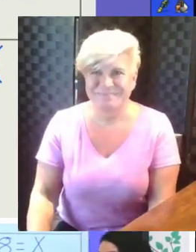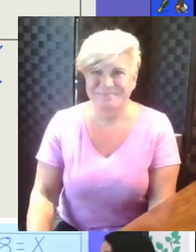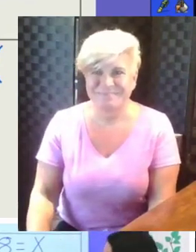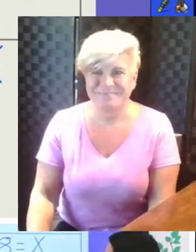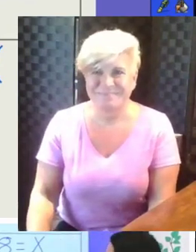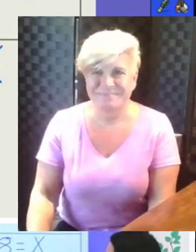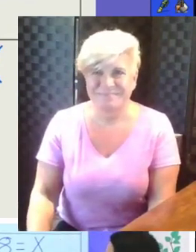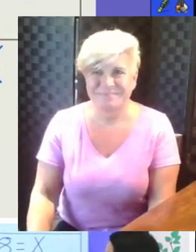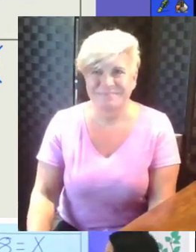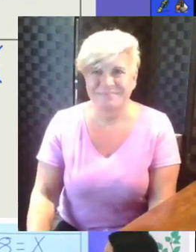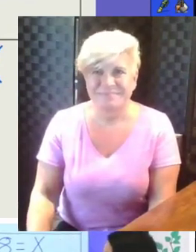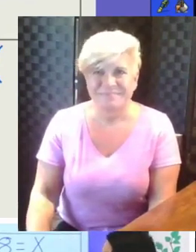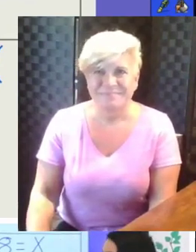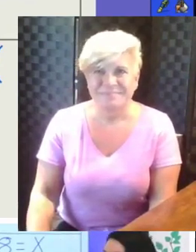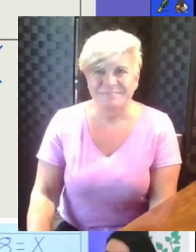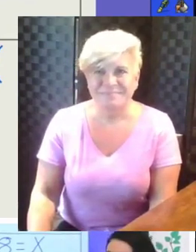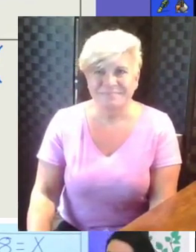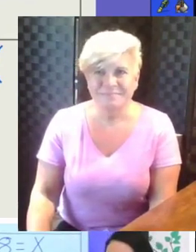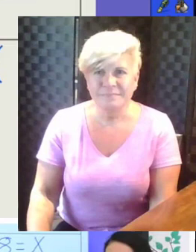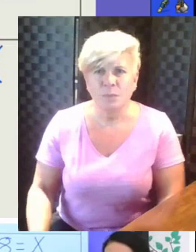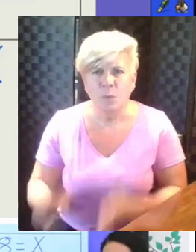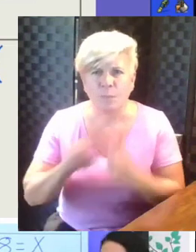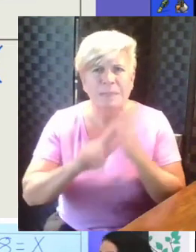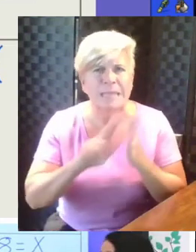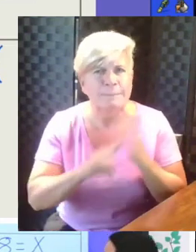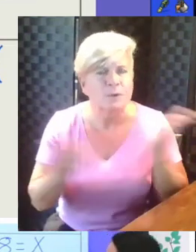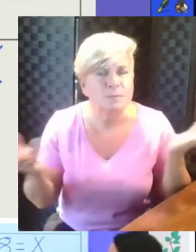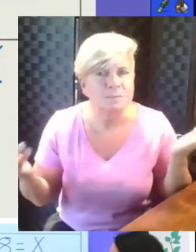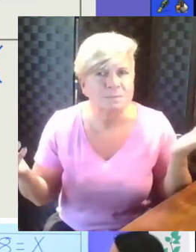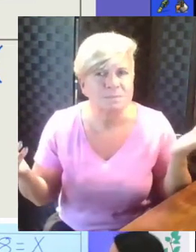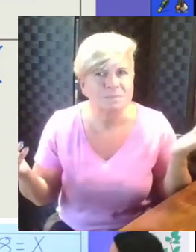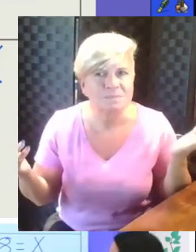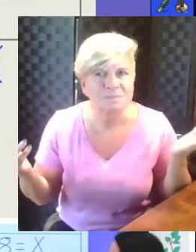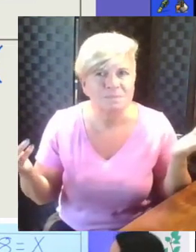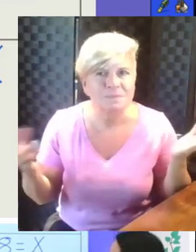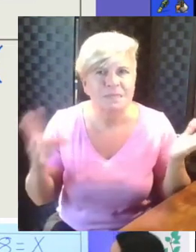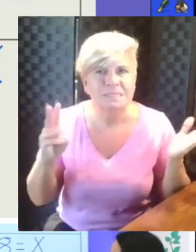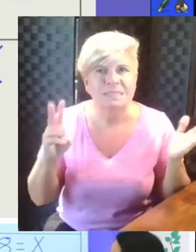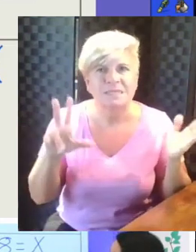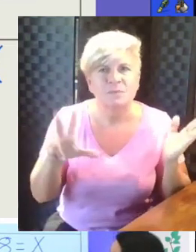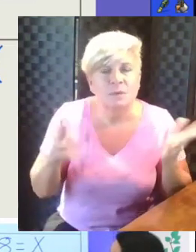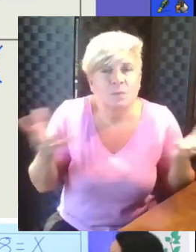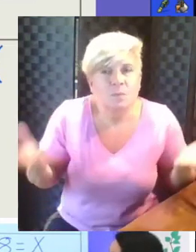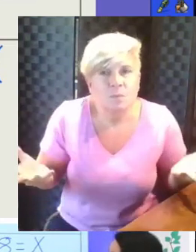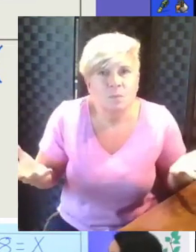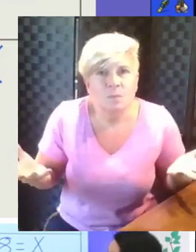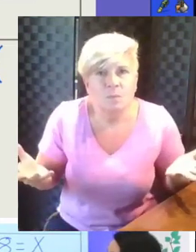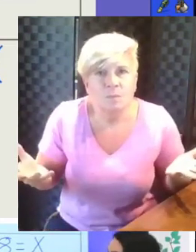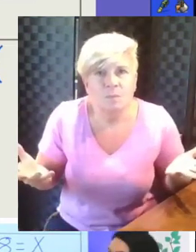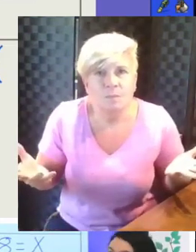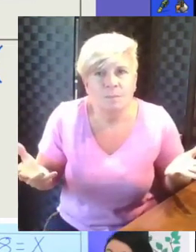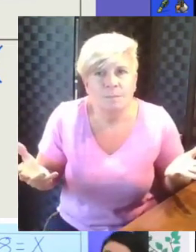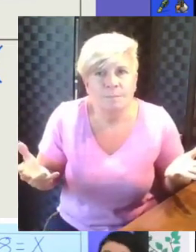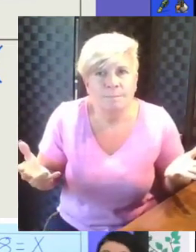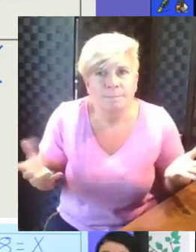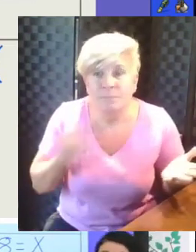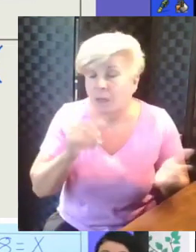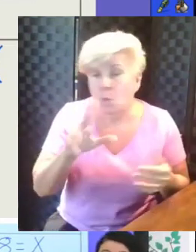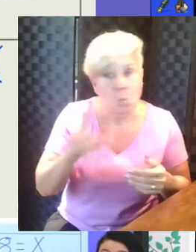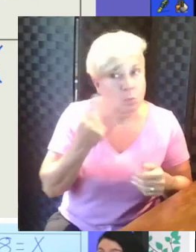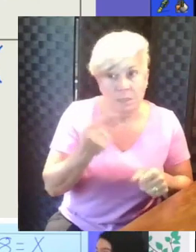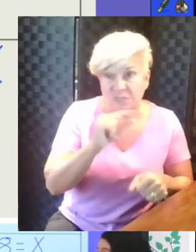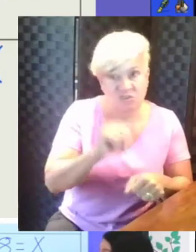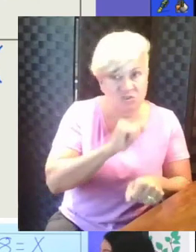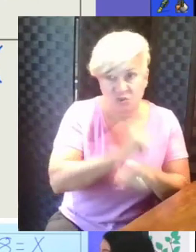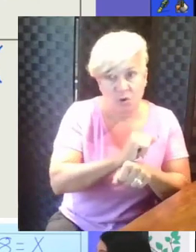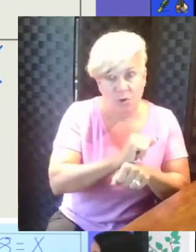63. What are we going to label our answer as? 63. Now, not just